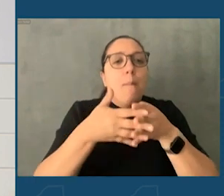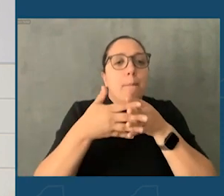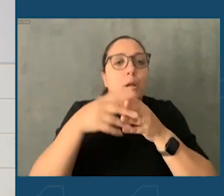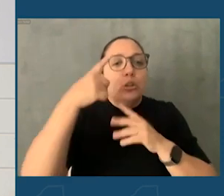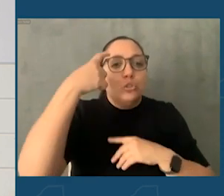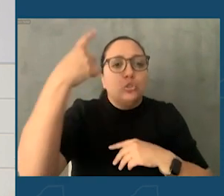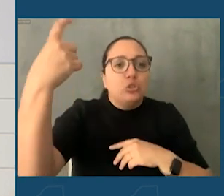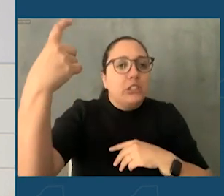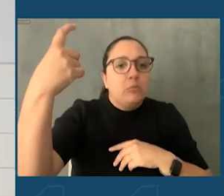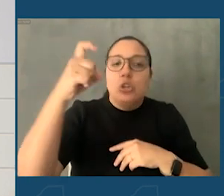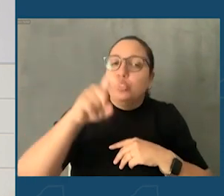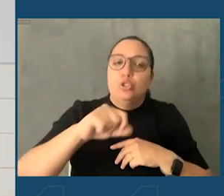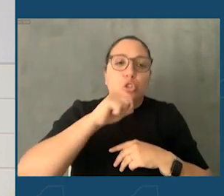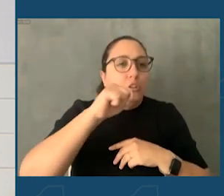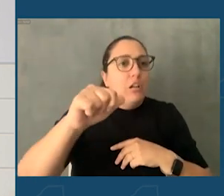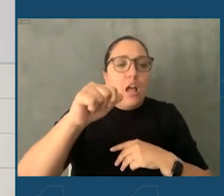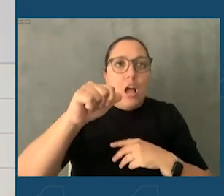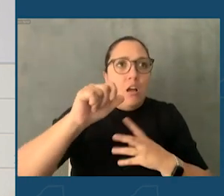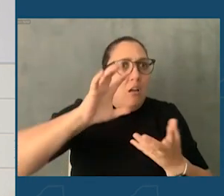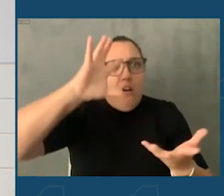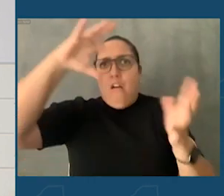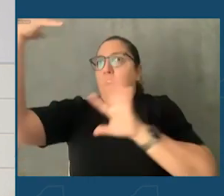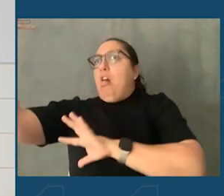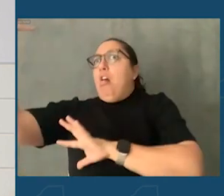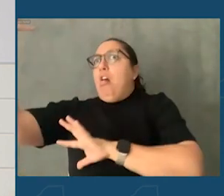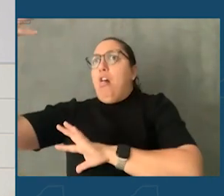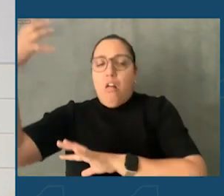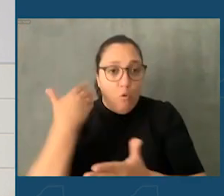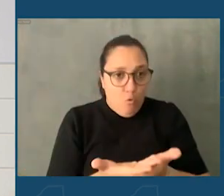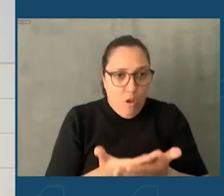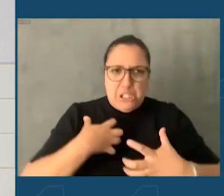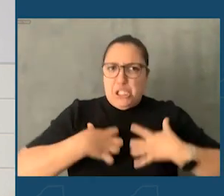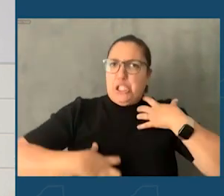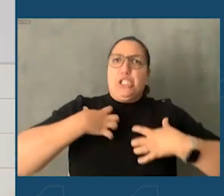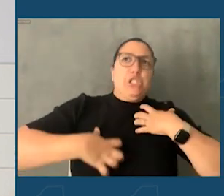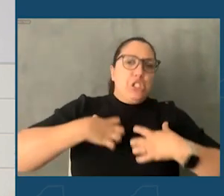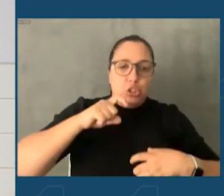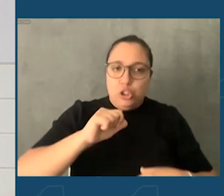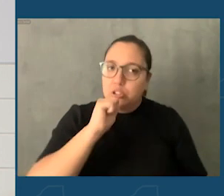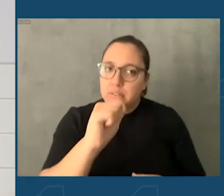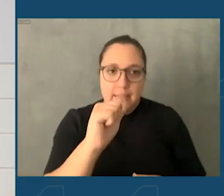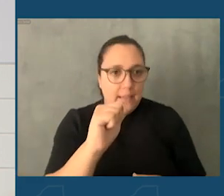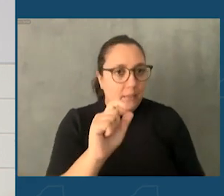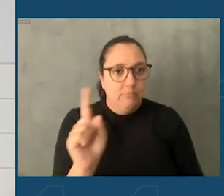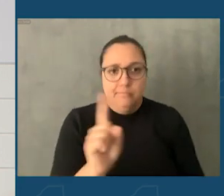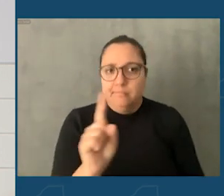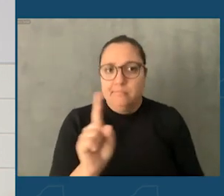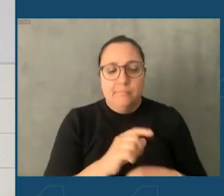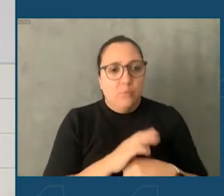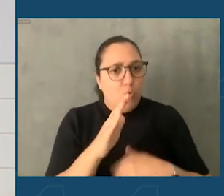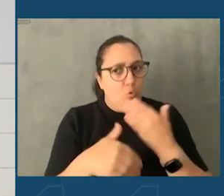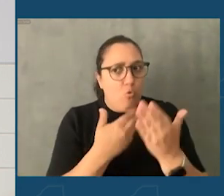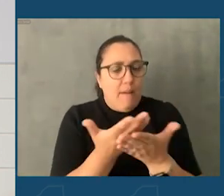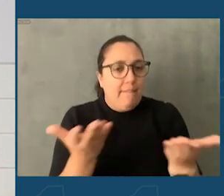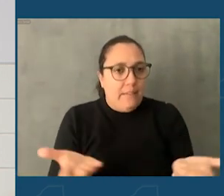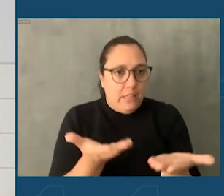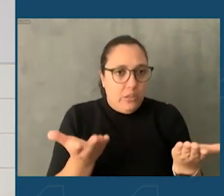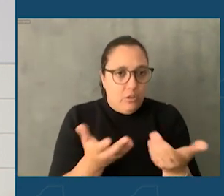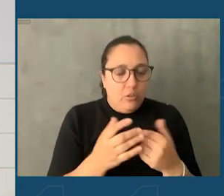hit our shores. I think often about the dreamer of my